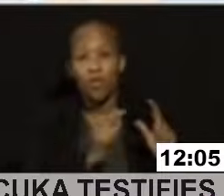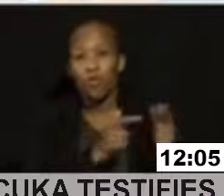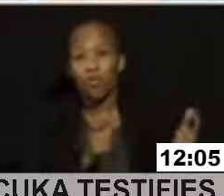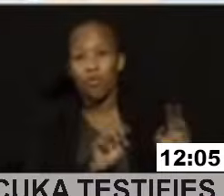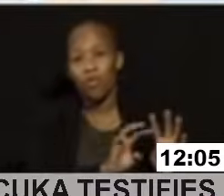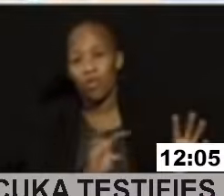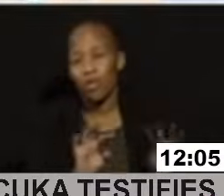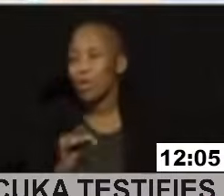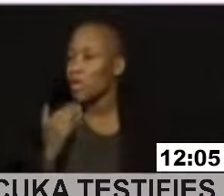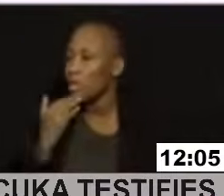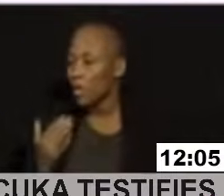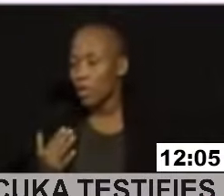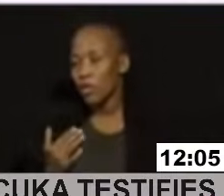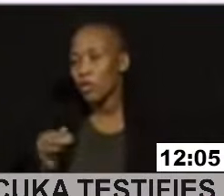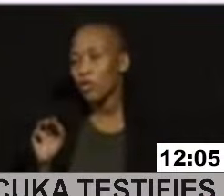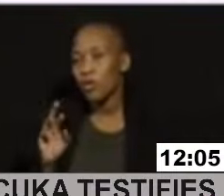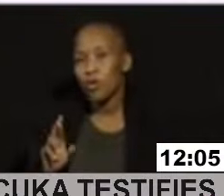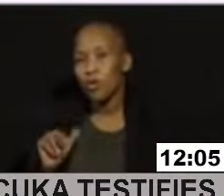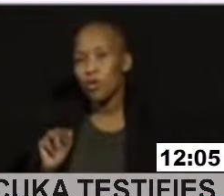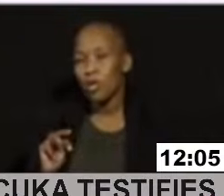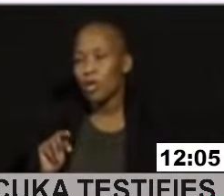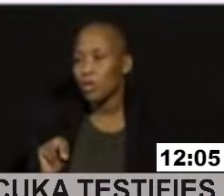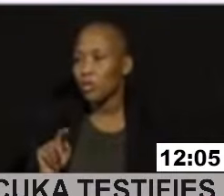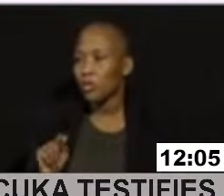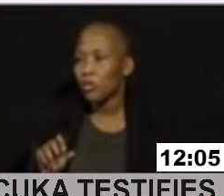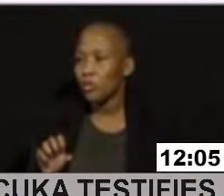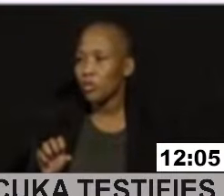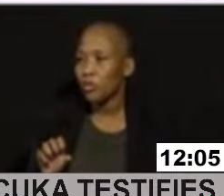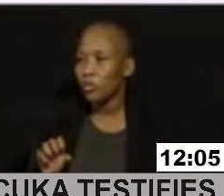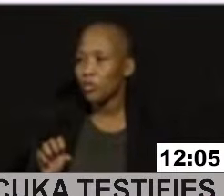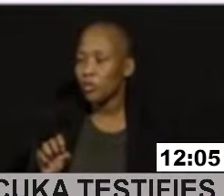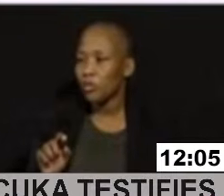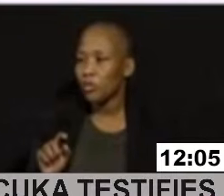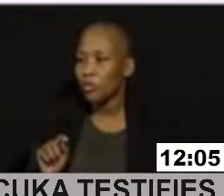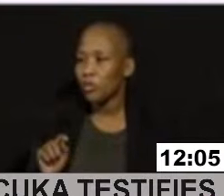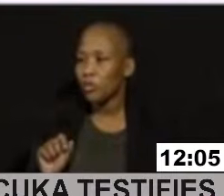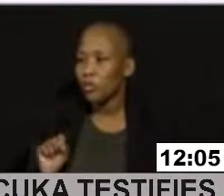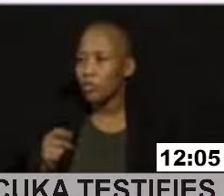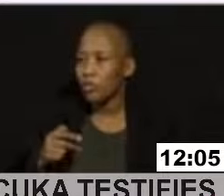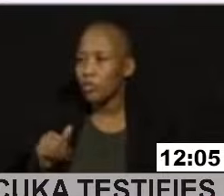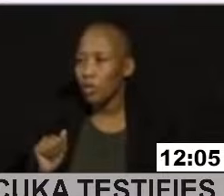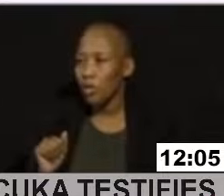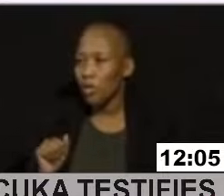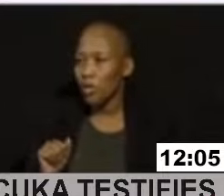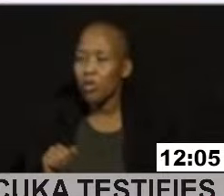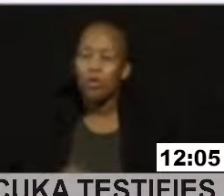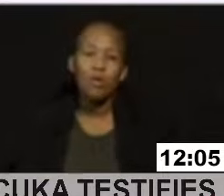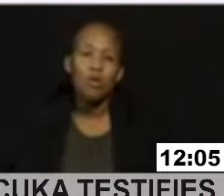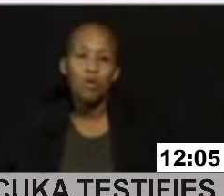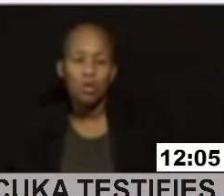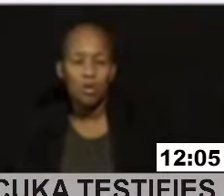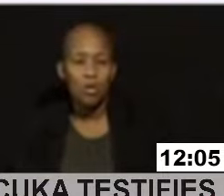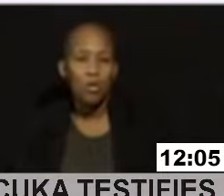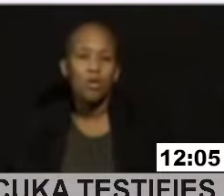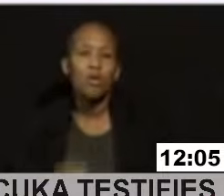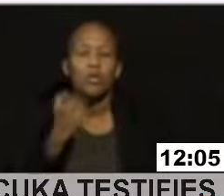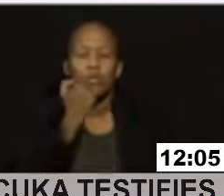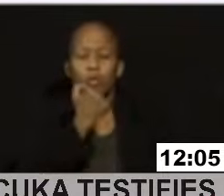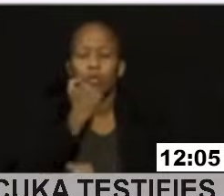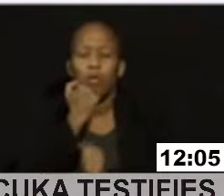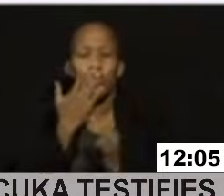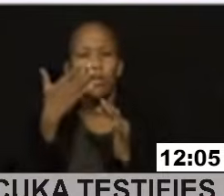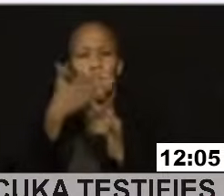Thank you, Ms. Ranto. Ms. Ntloko? Yeah. Yes. My apologies, please. There's one last question that I've Yes, forgot Ms. to ask. Boroka?